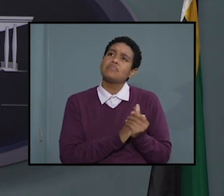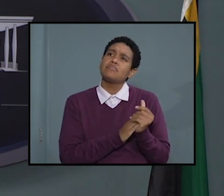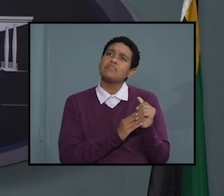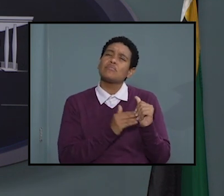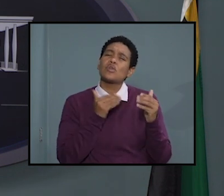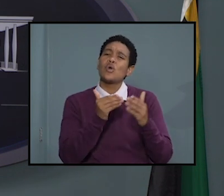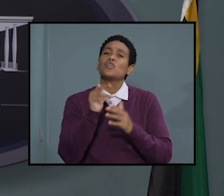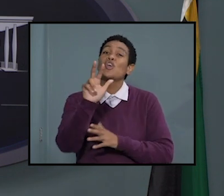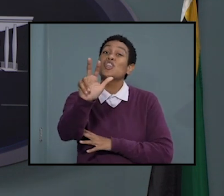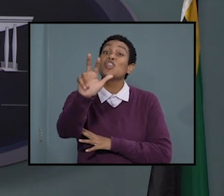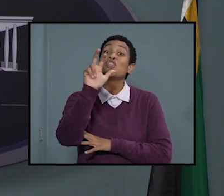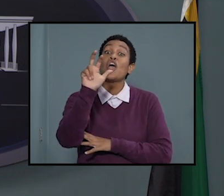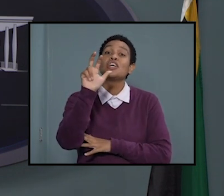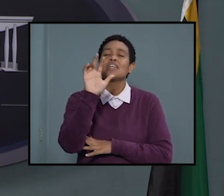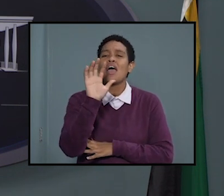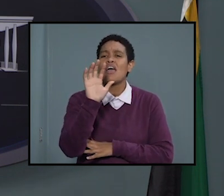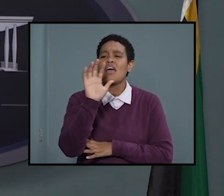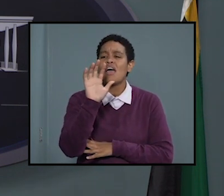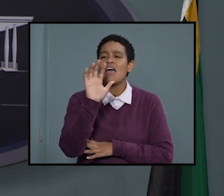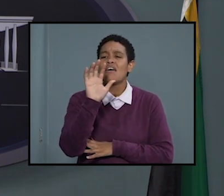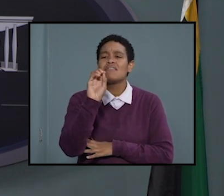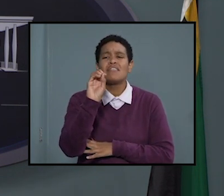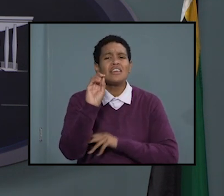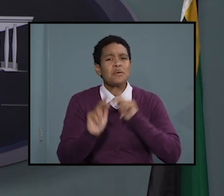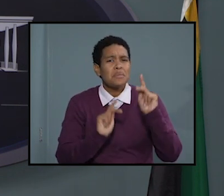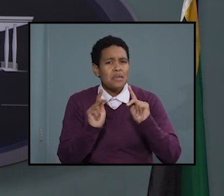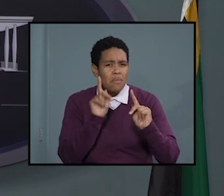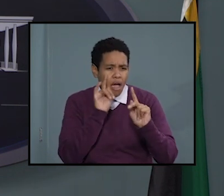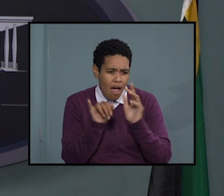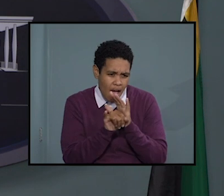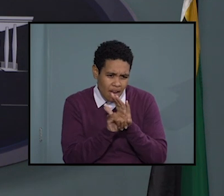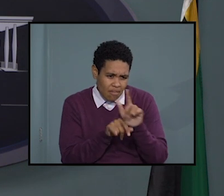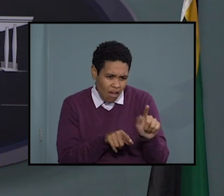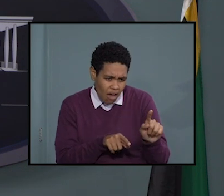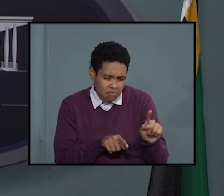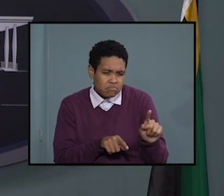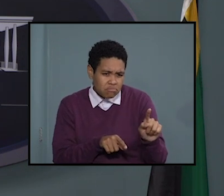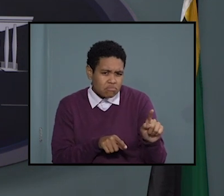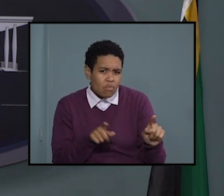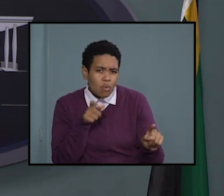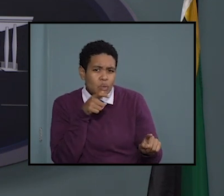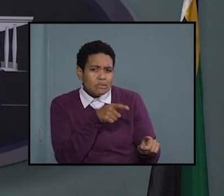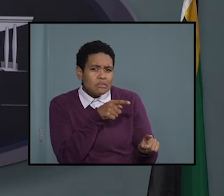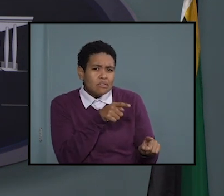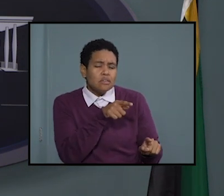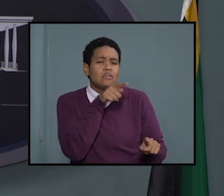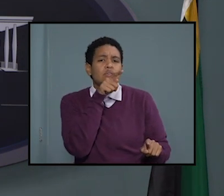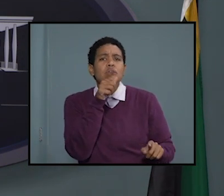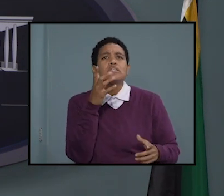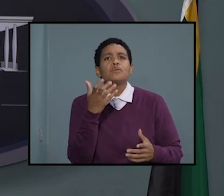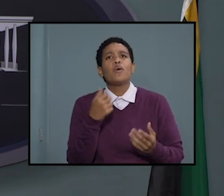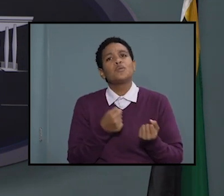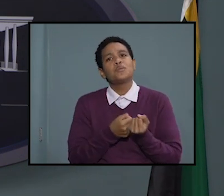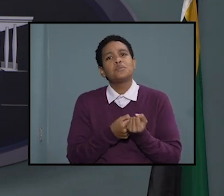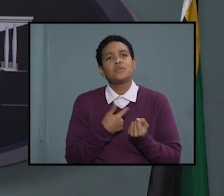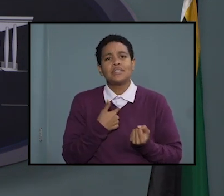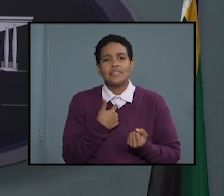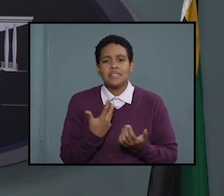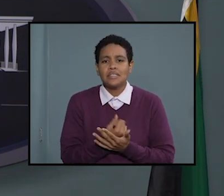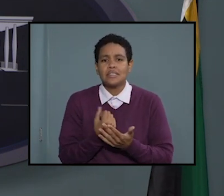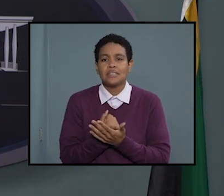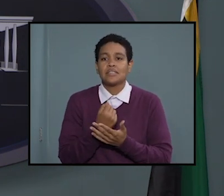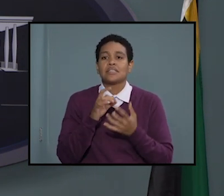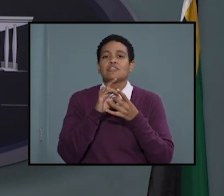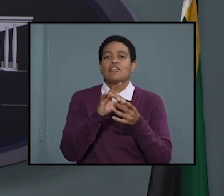close to 350 persons identified who are seeking assistance across